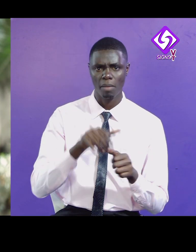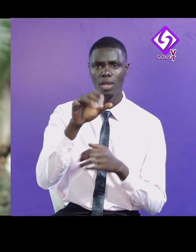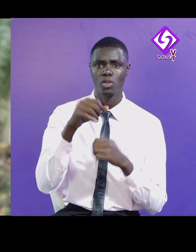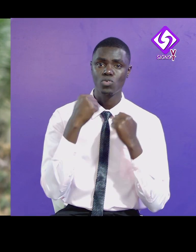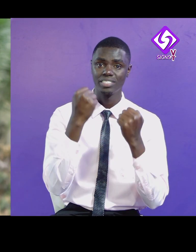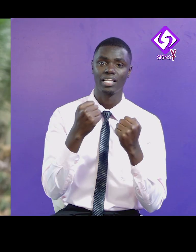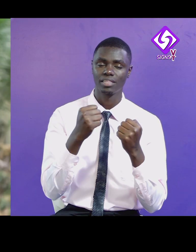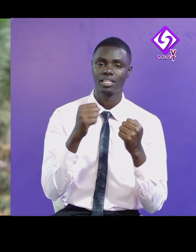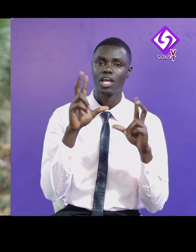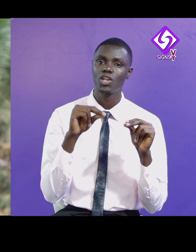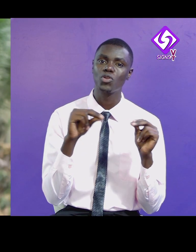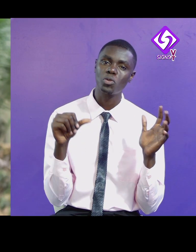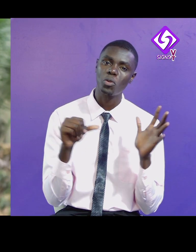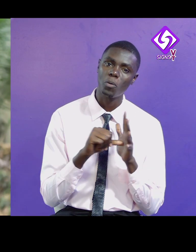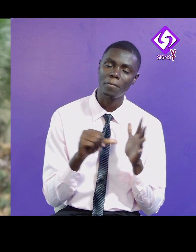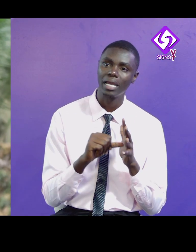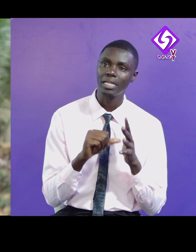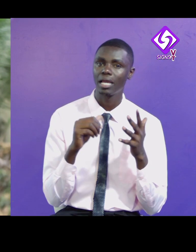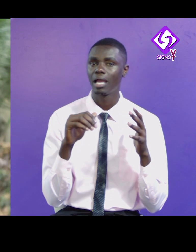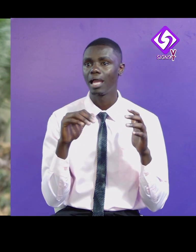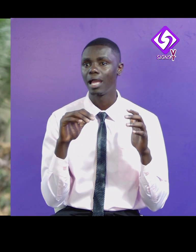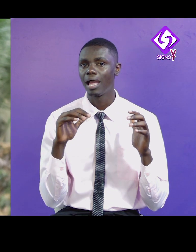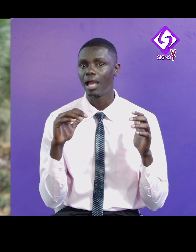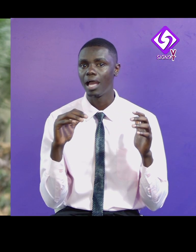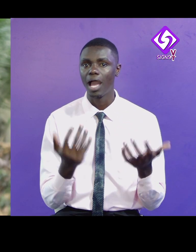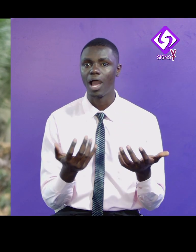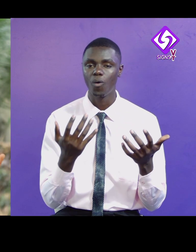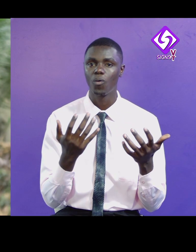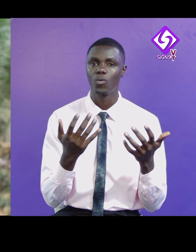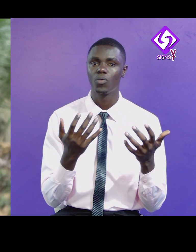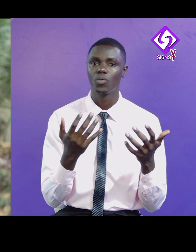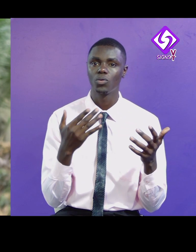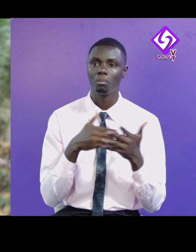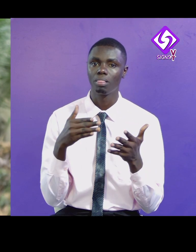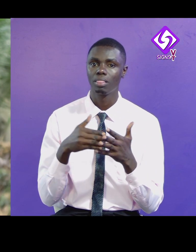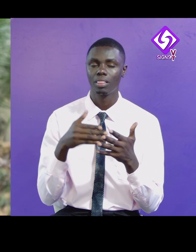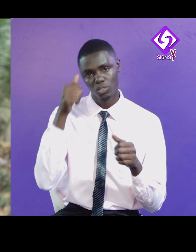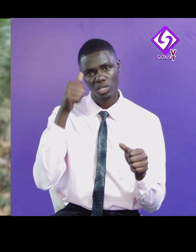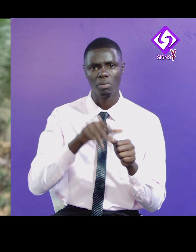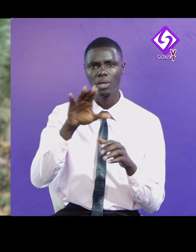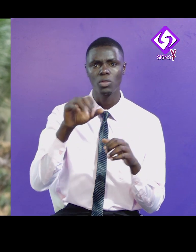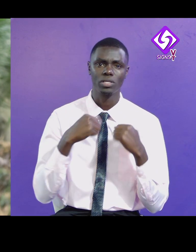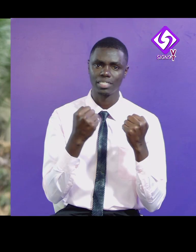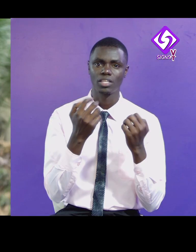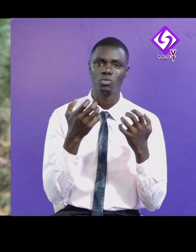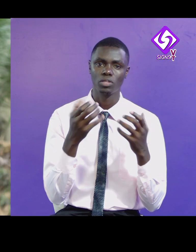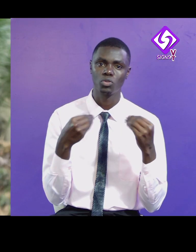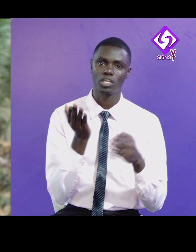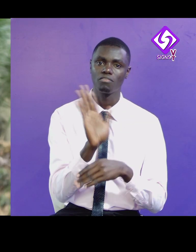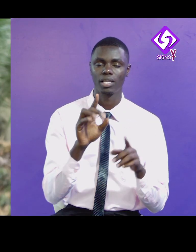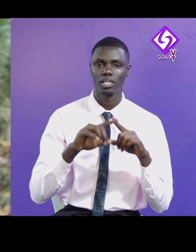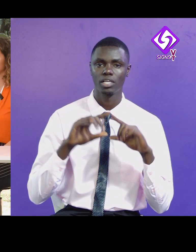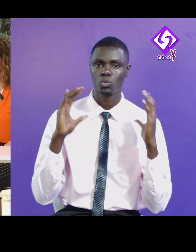And for me, remember your strengths. No matter what's holding you back, you have a lot to give to the world. So remember your